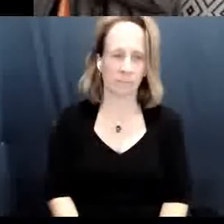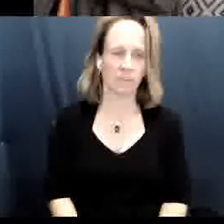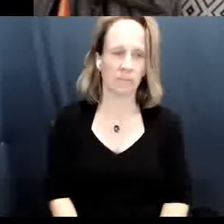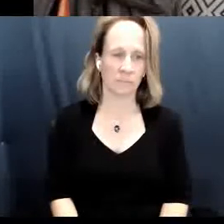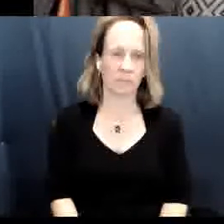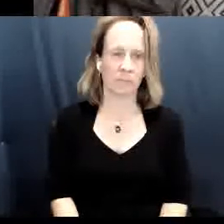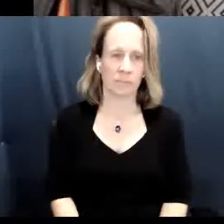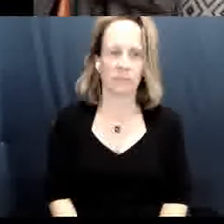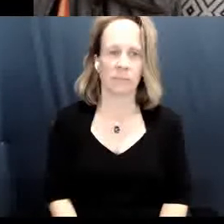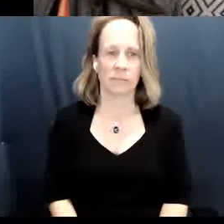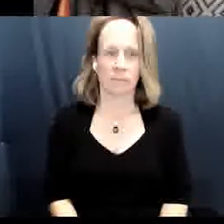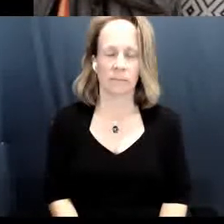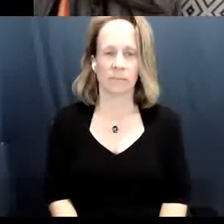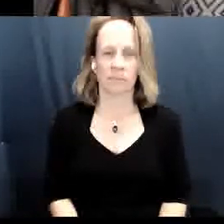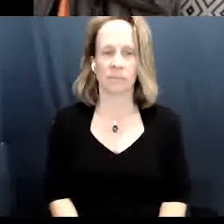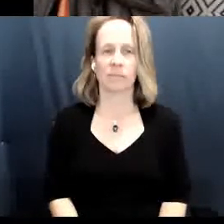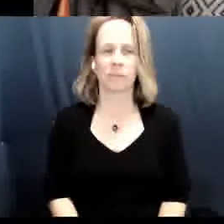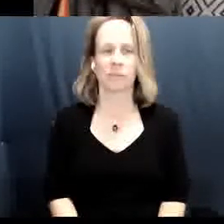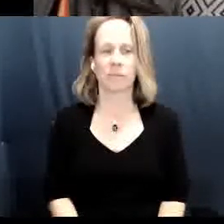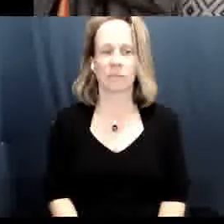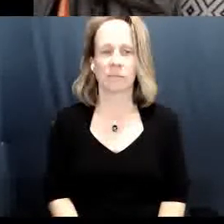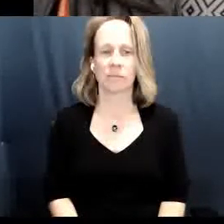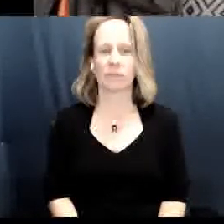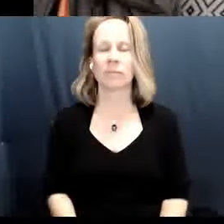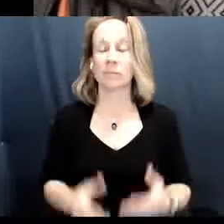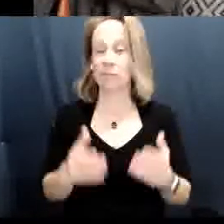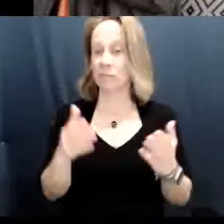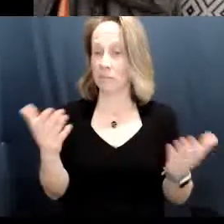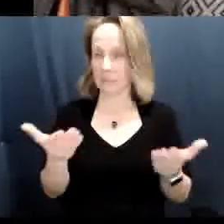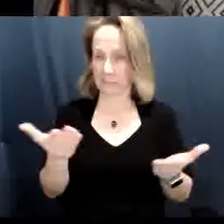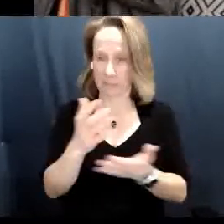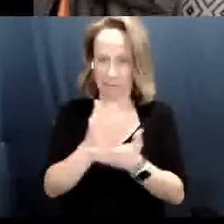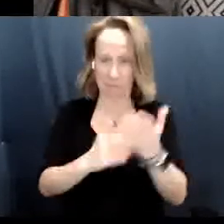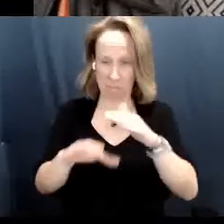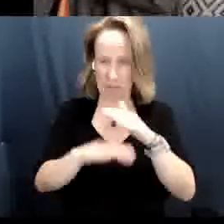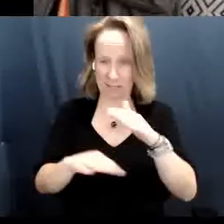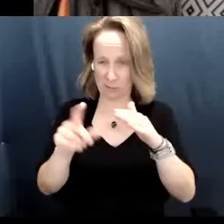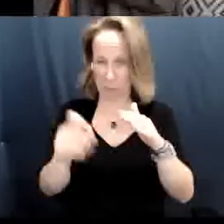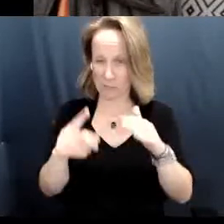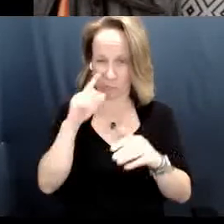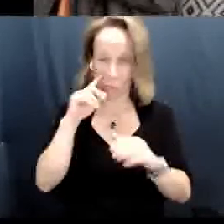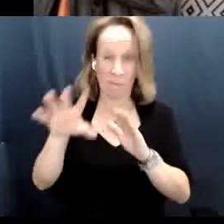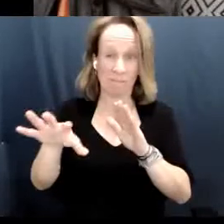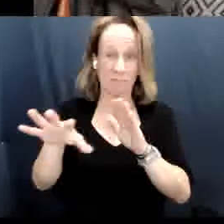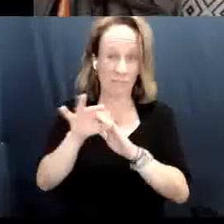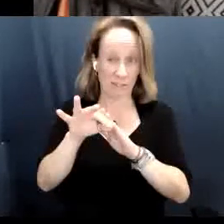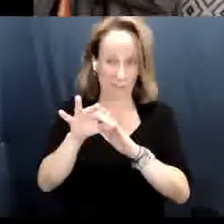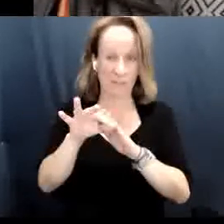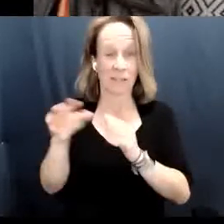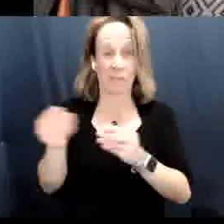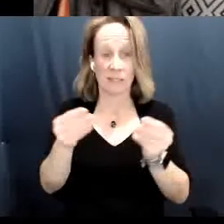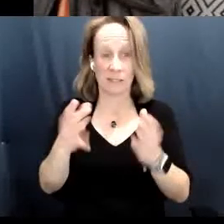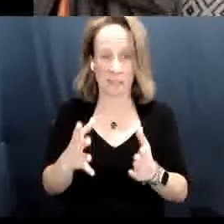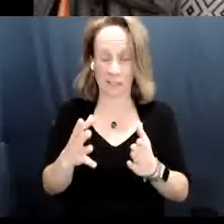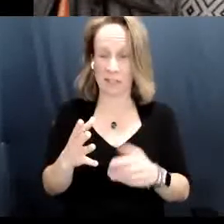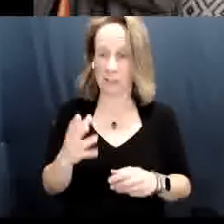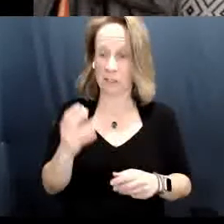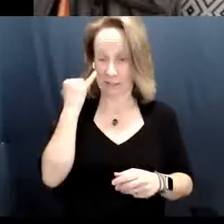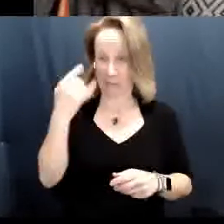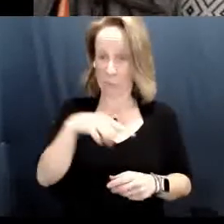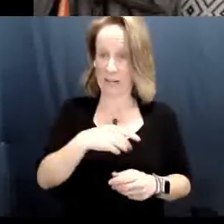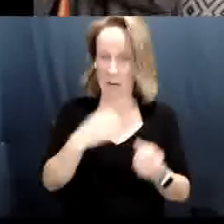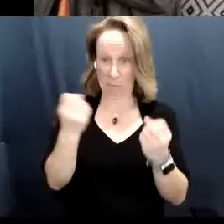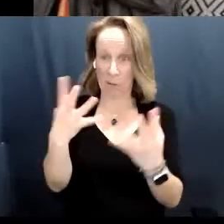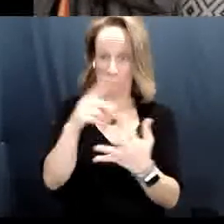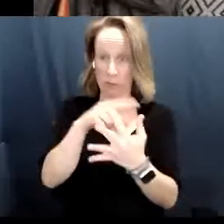And here are some basic questions for finding a facilitator. If we have multiple facilitators, are